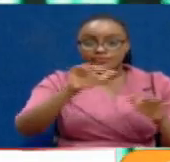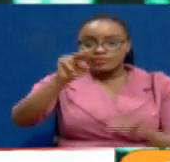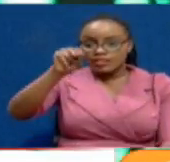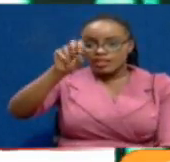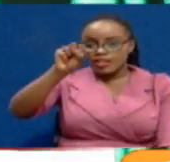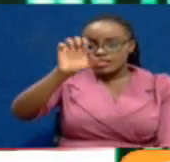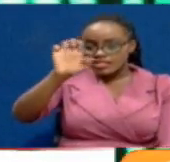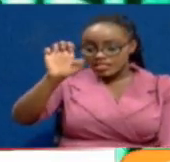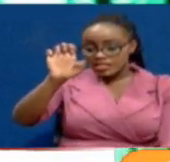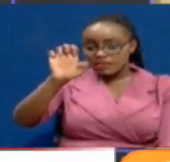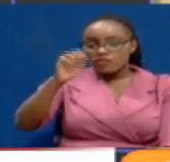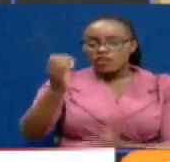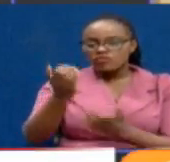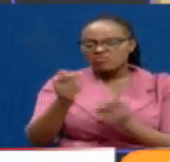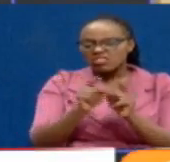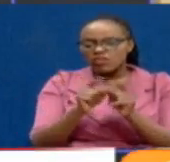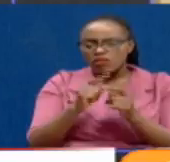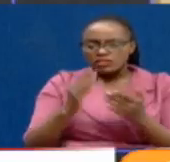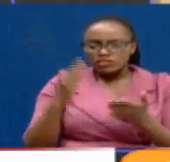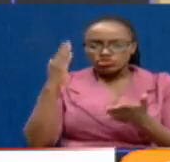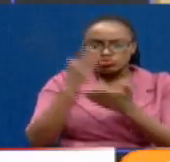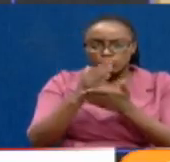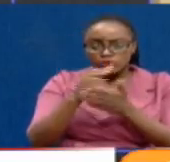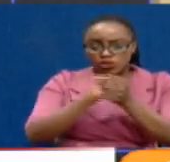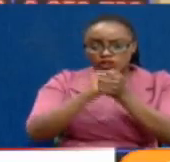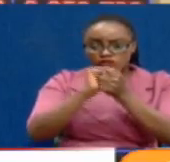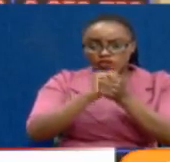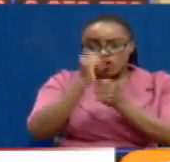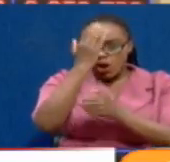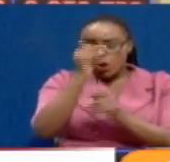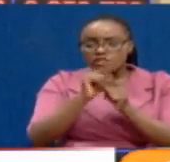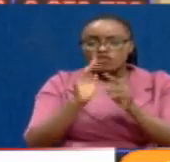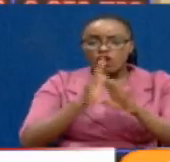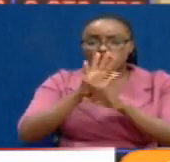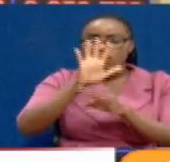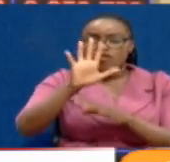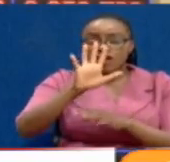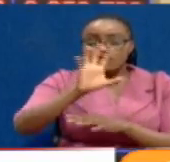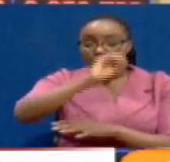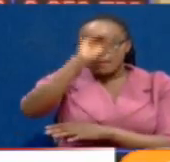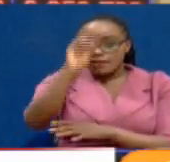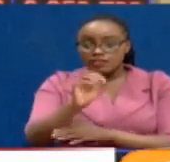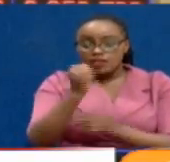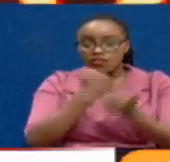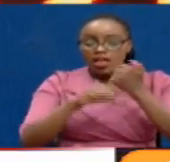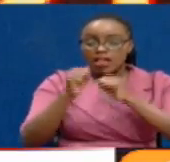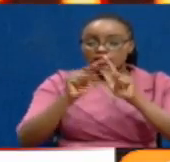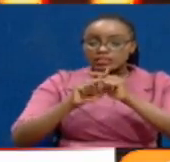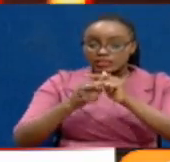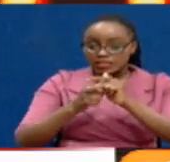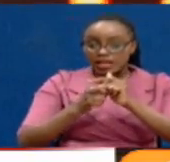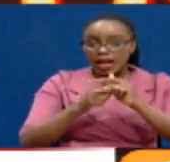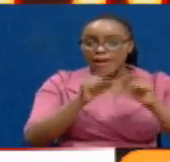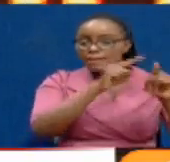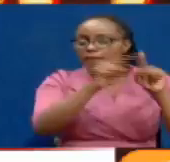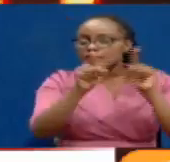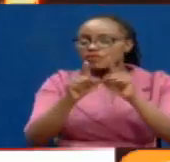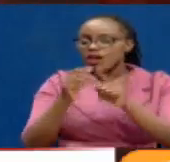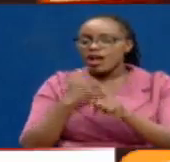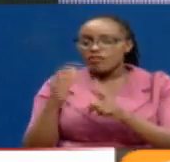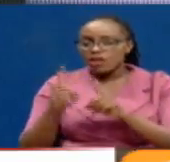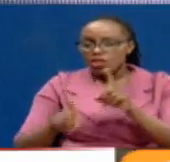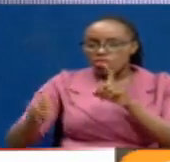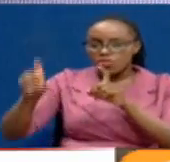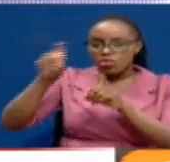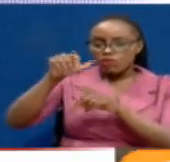Securities Exchange, where trading was halted on Friday due to a more than 5% plunge, activity resumed. While the bars recorded an